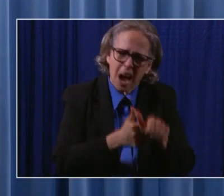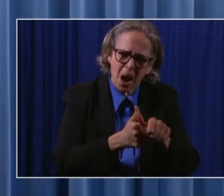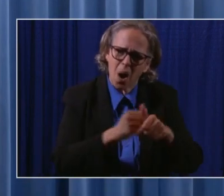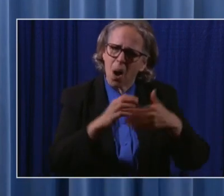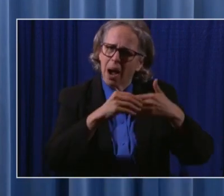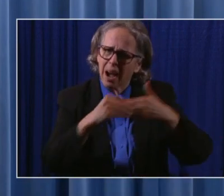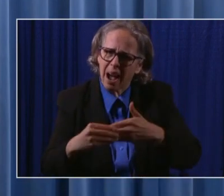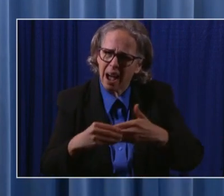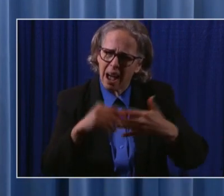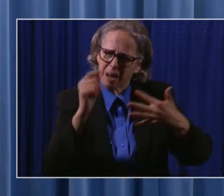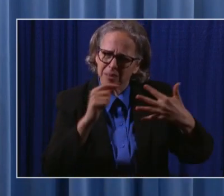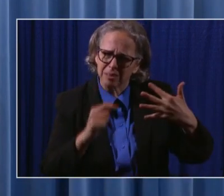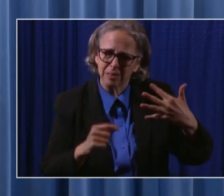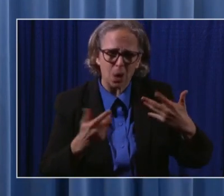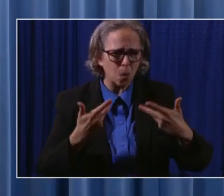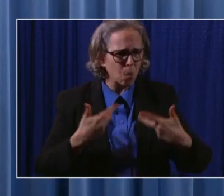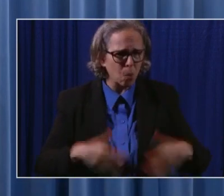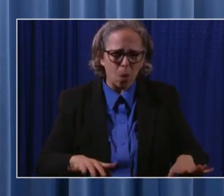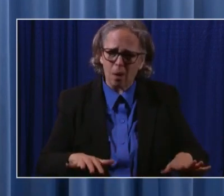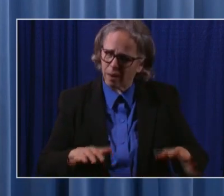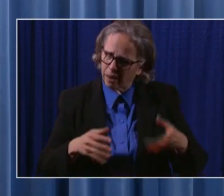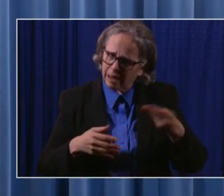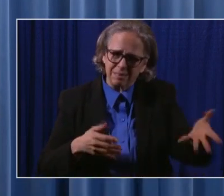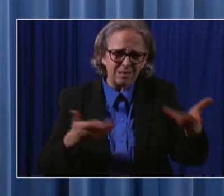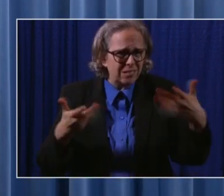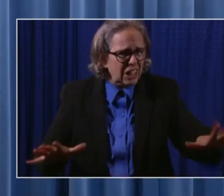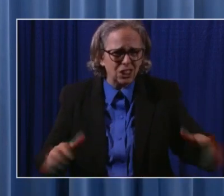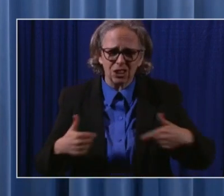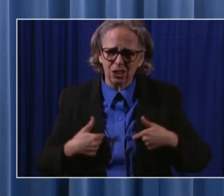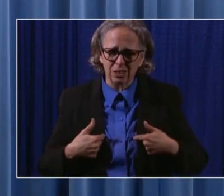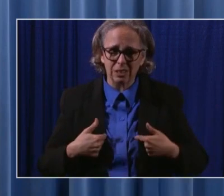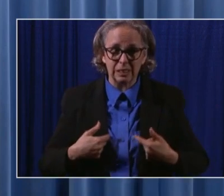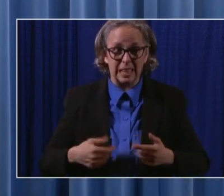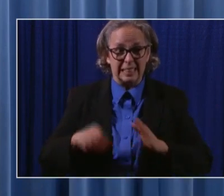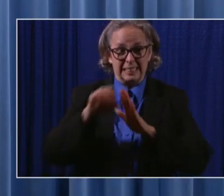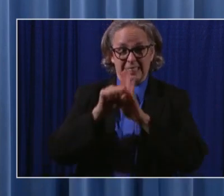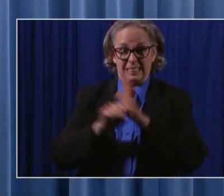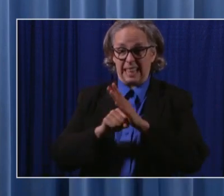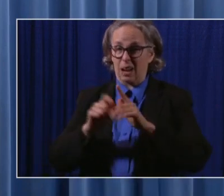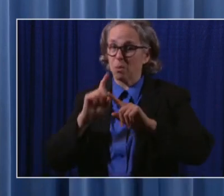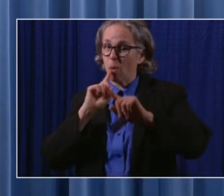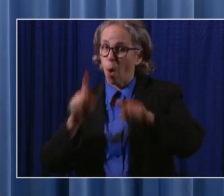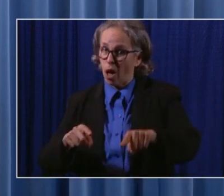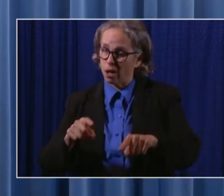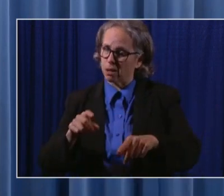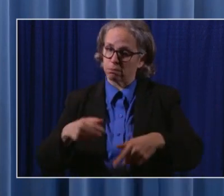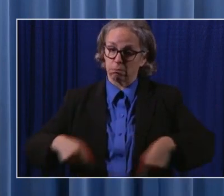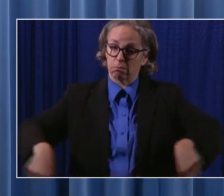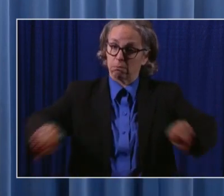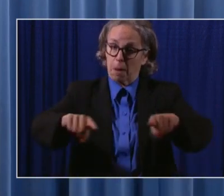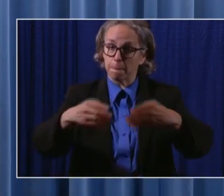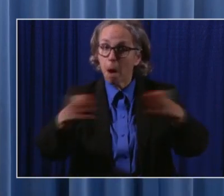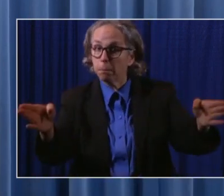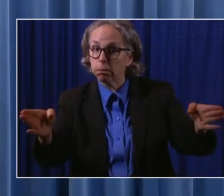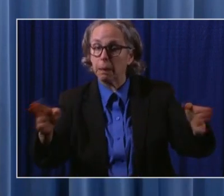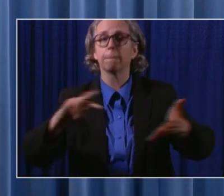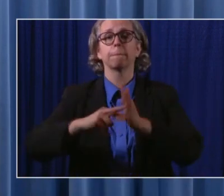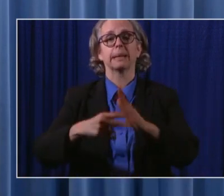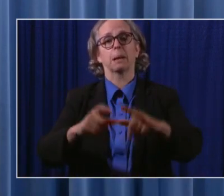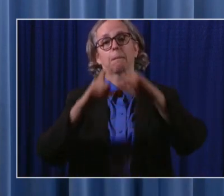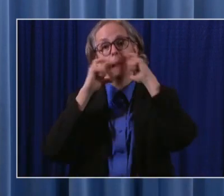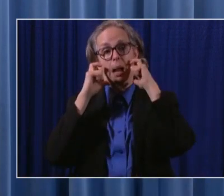and then add to that guideline, of course, the state order in regard to wearing masks. We want your fair to be as safe as that fair can